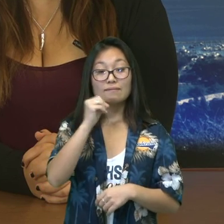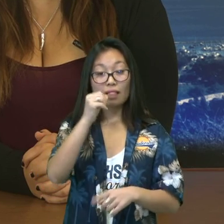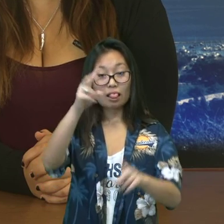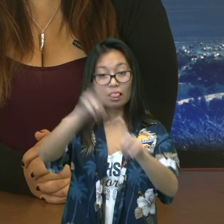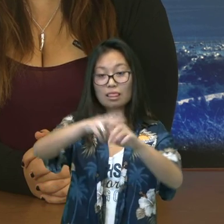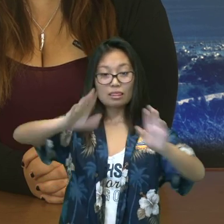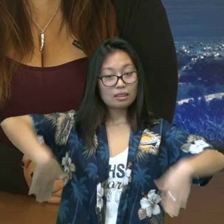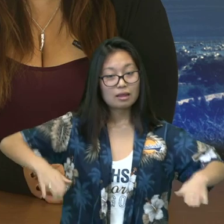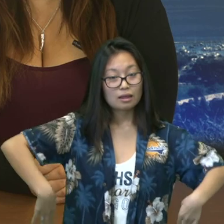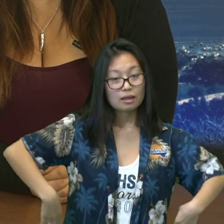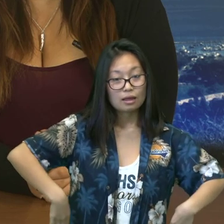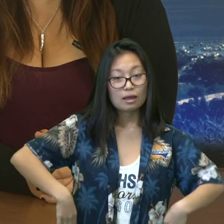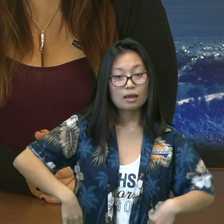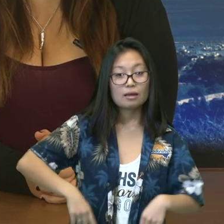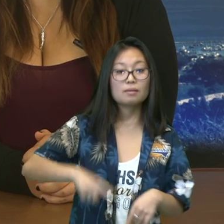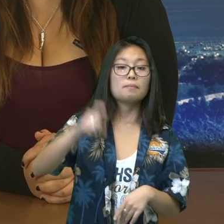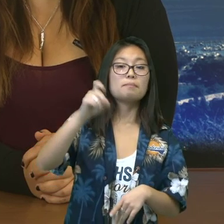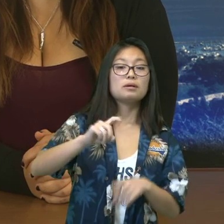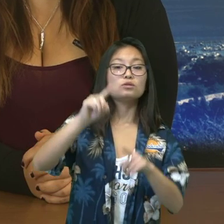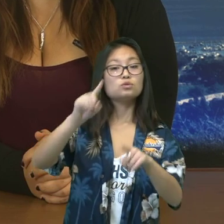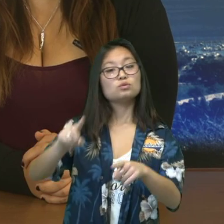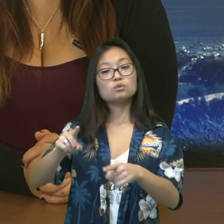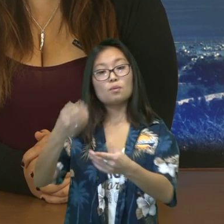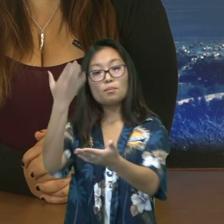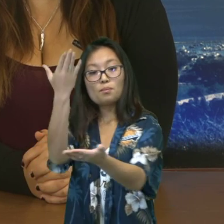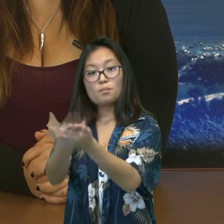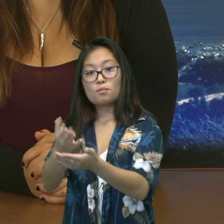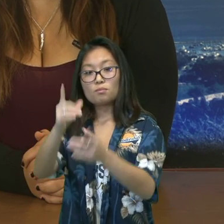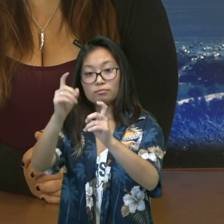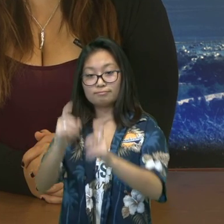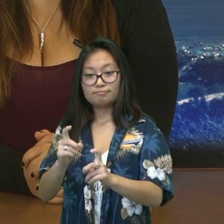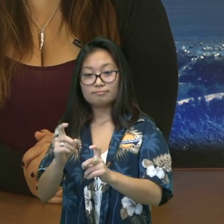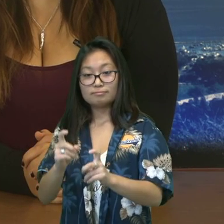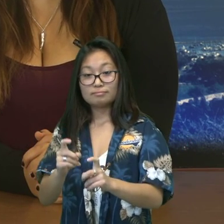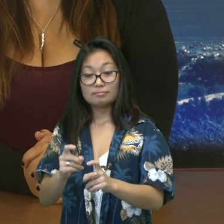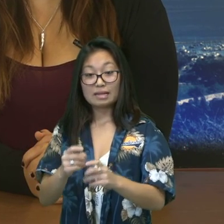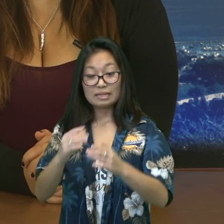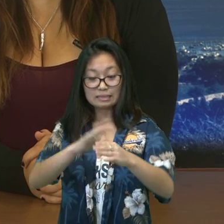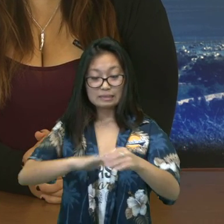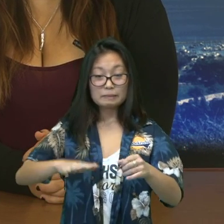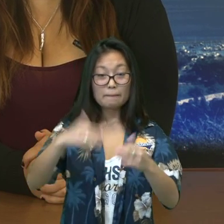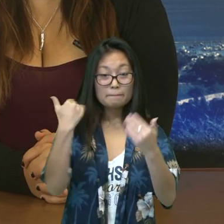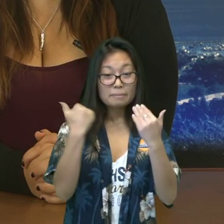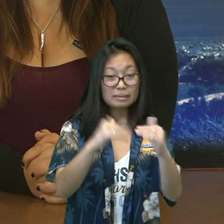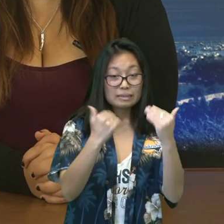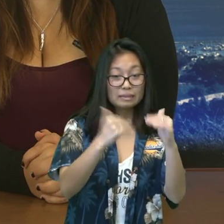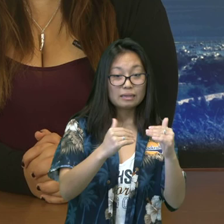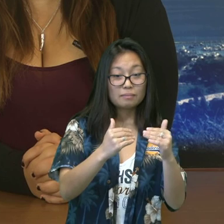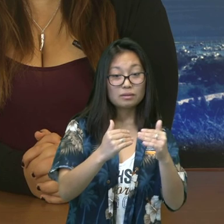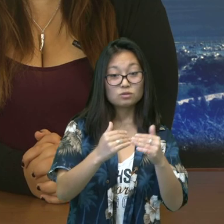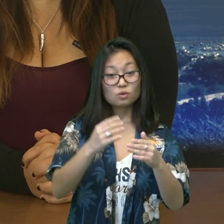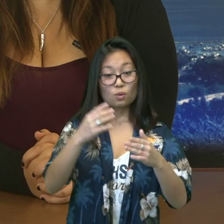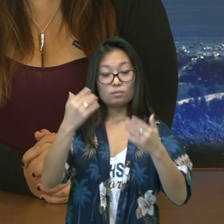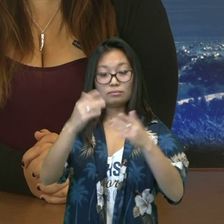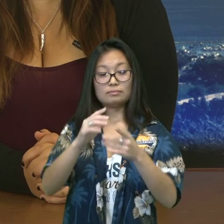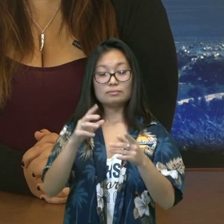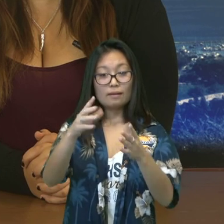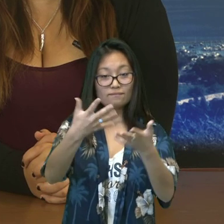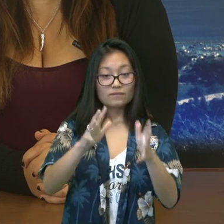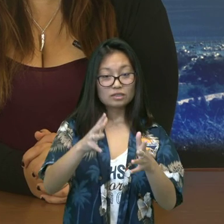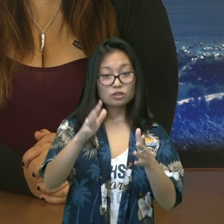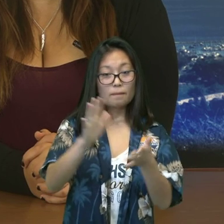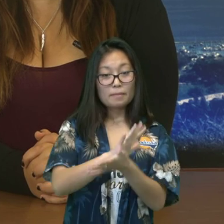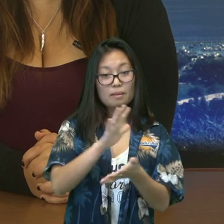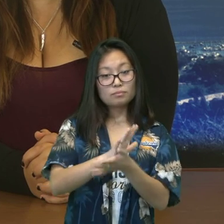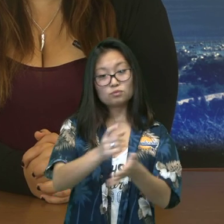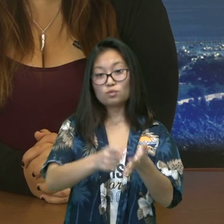not assess here at DP, you will need to bring proof of assessment. Space is limited and completed permission slips are required and